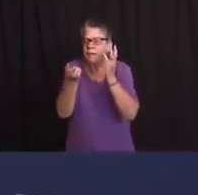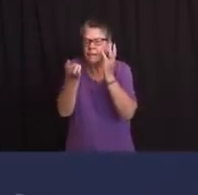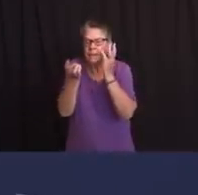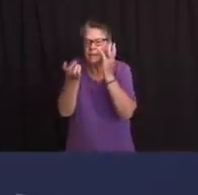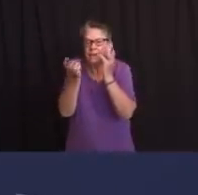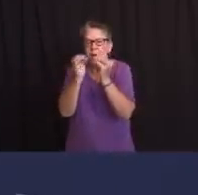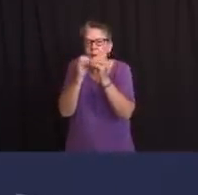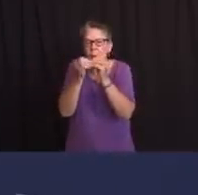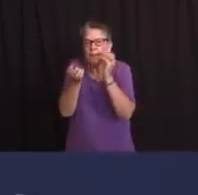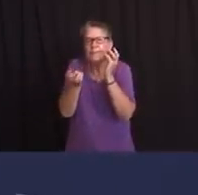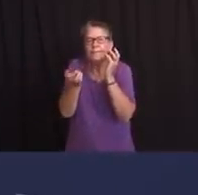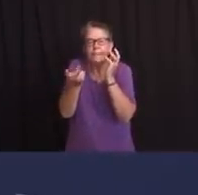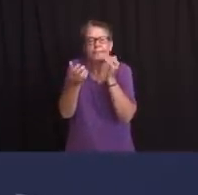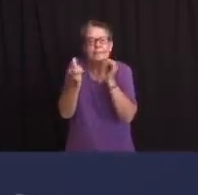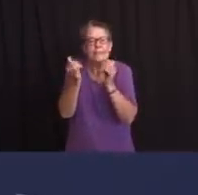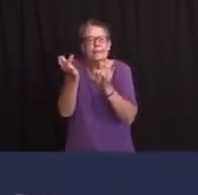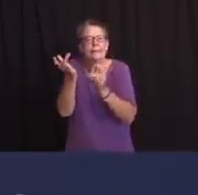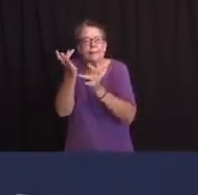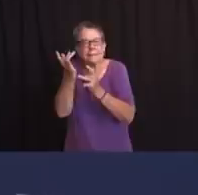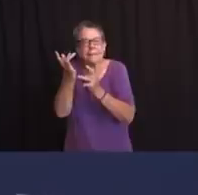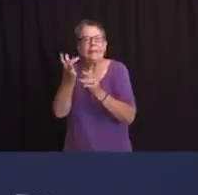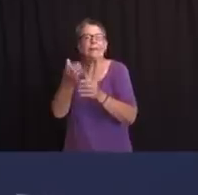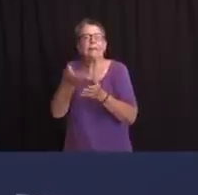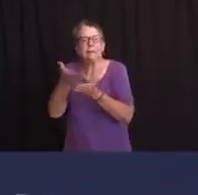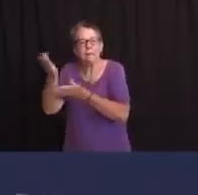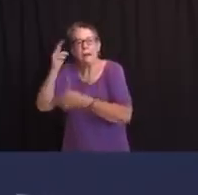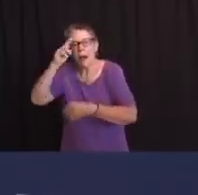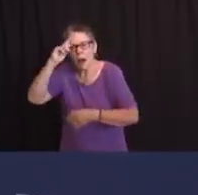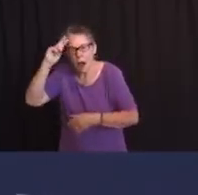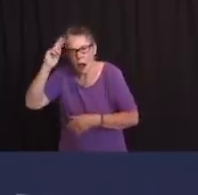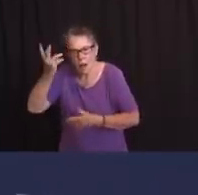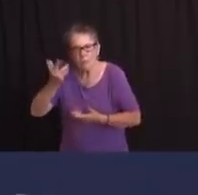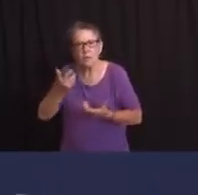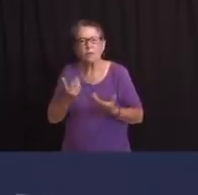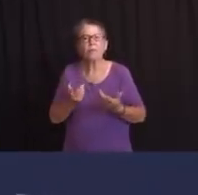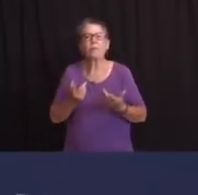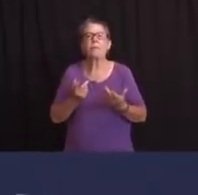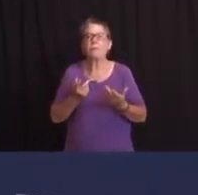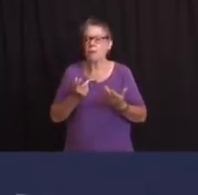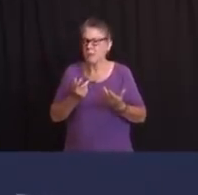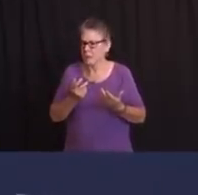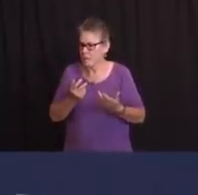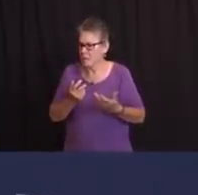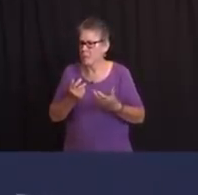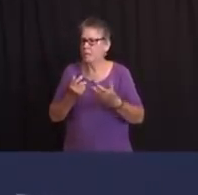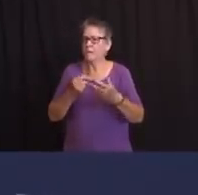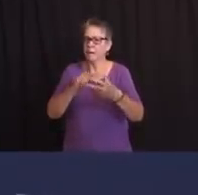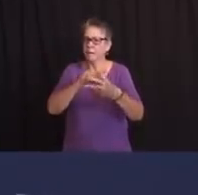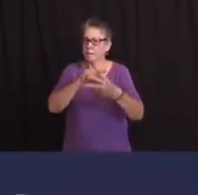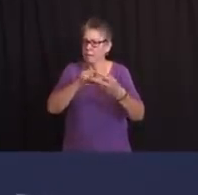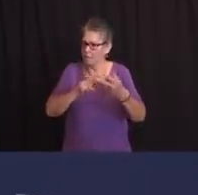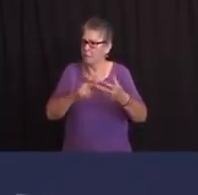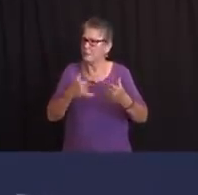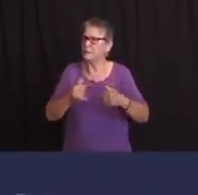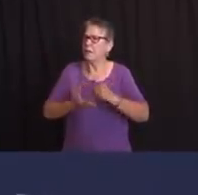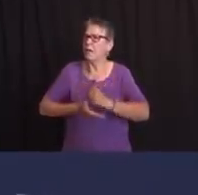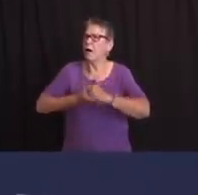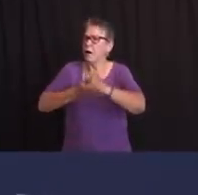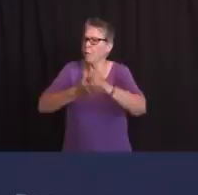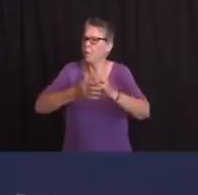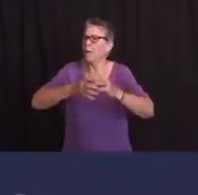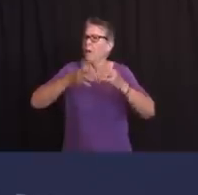vaccines, Pfizer and Moderna, seem to do somewhat better at preventing symptomatic illness. But overall, like I said, they are all